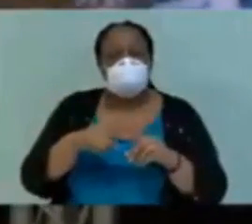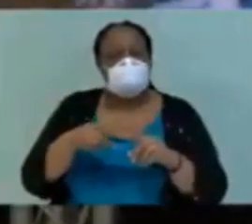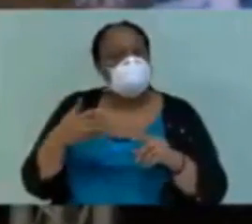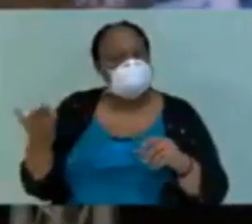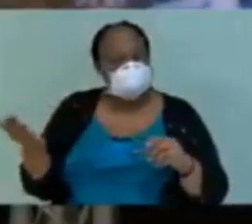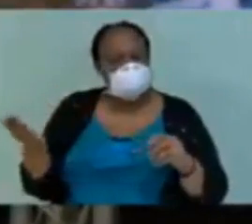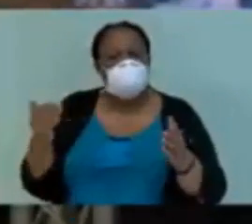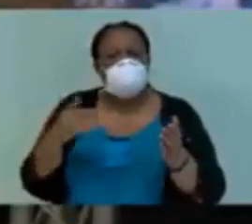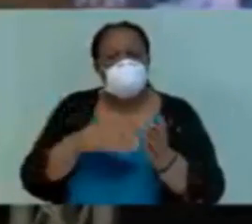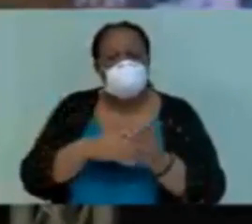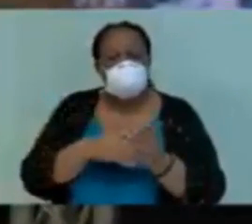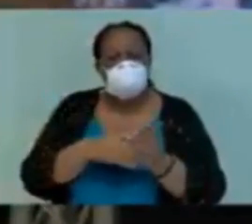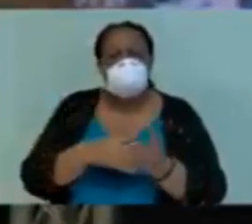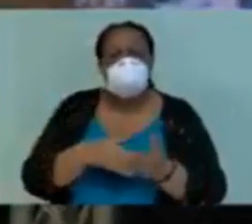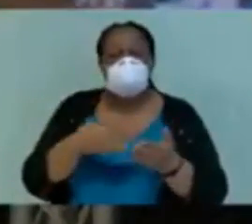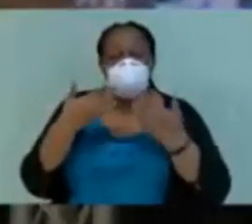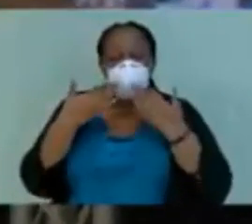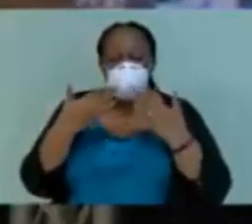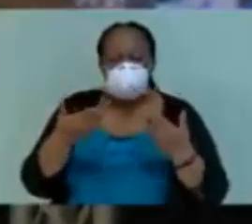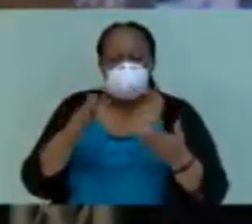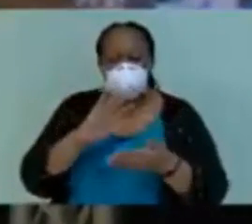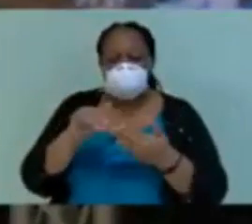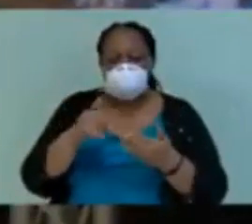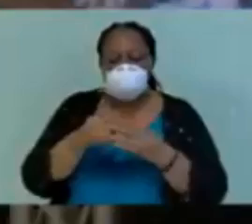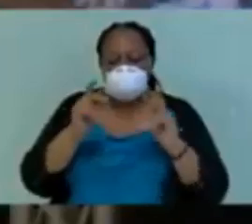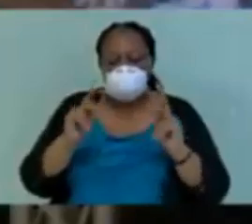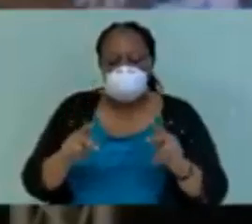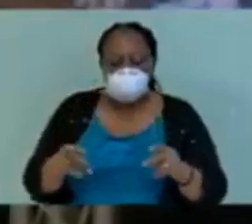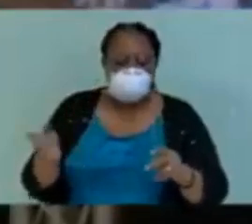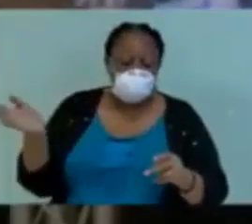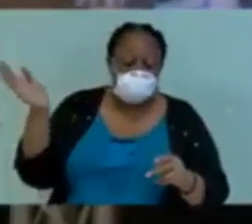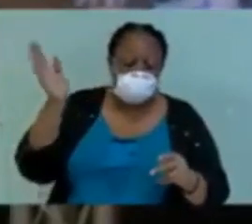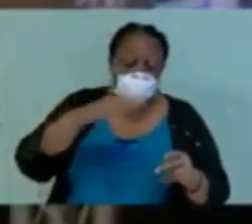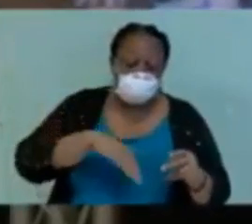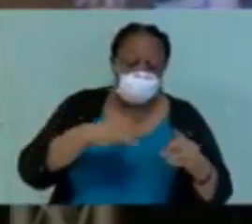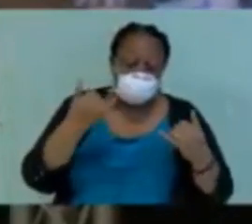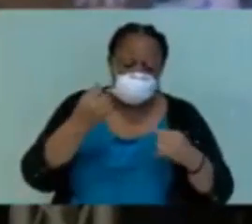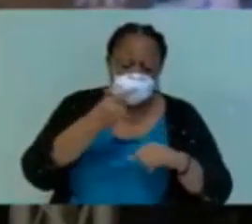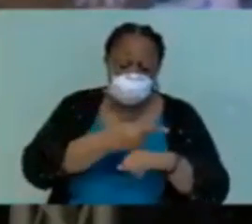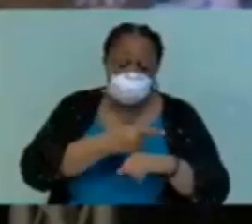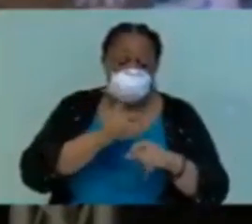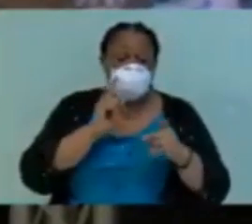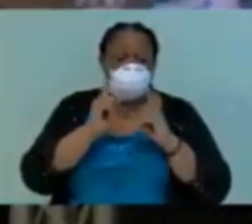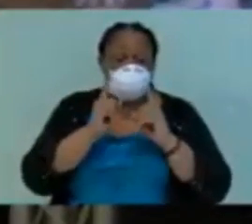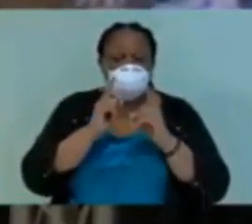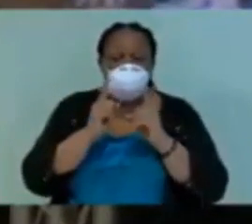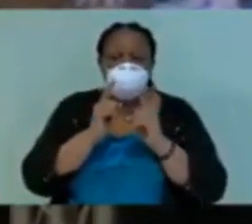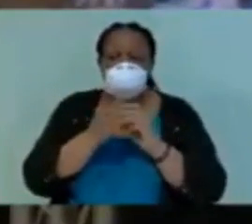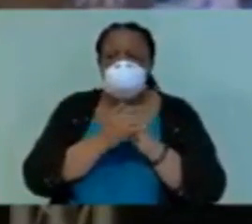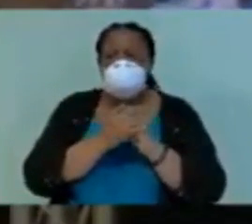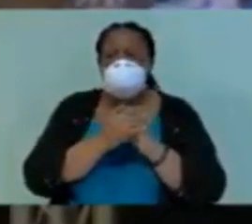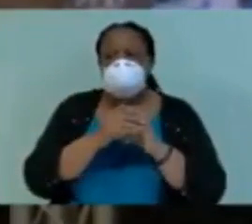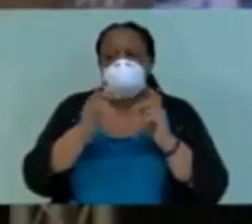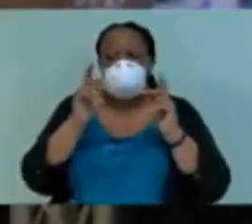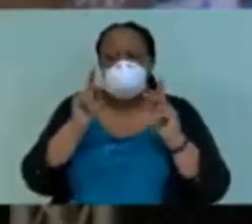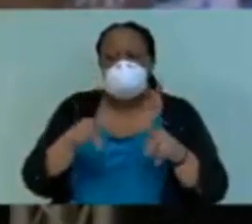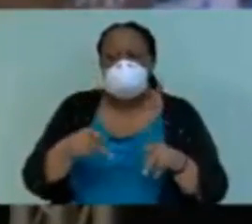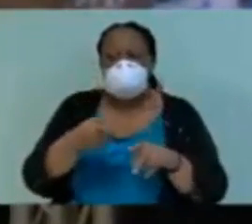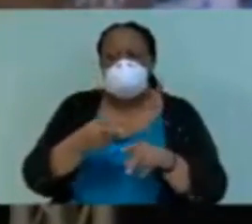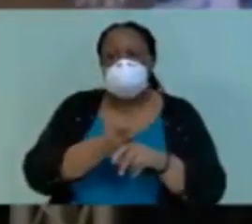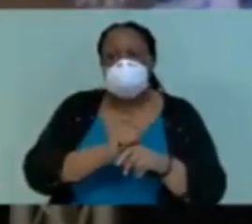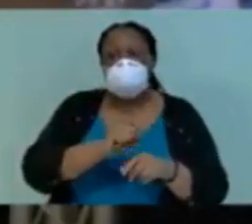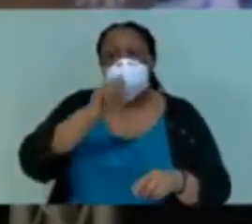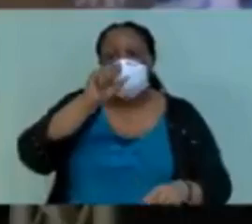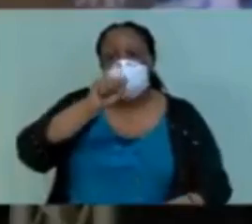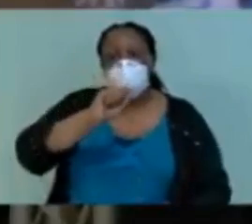We do apologize for the late start we had today because of situations beyond